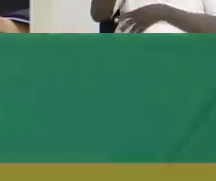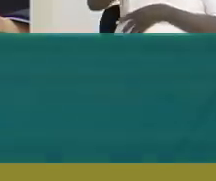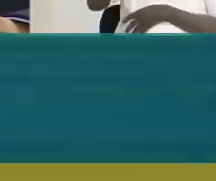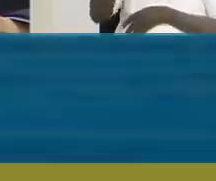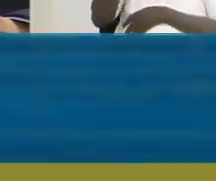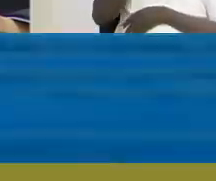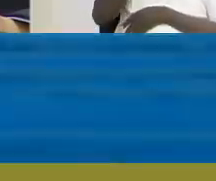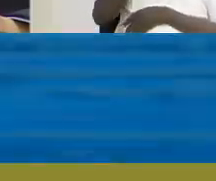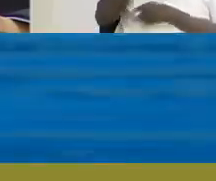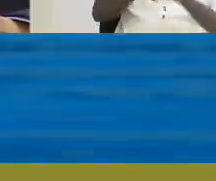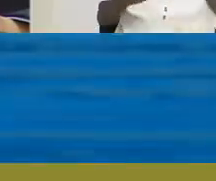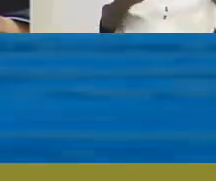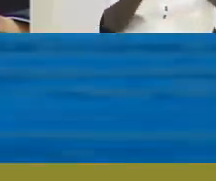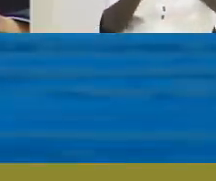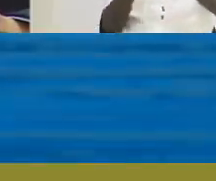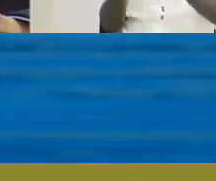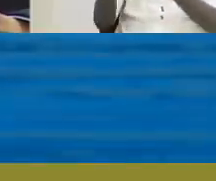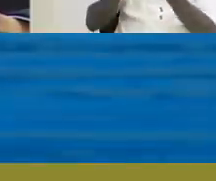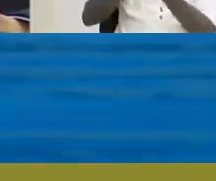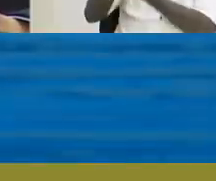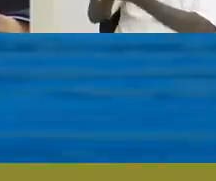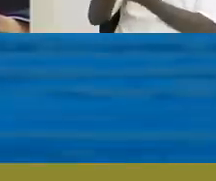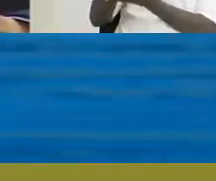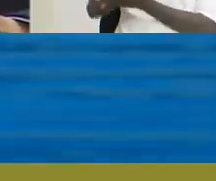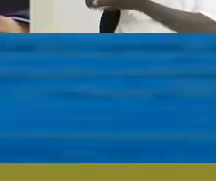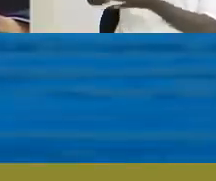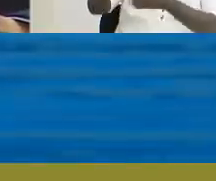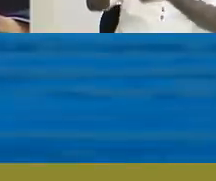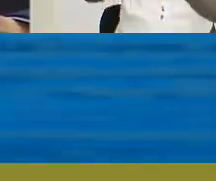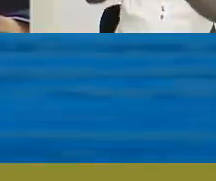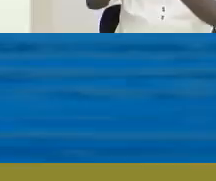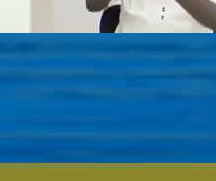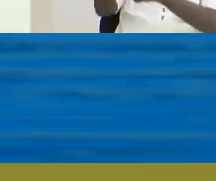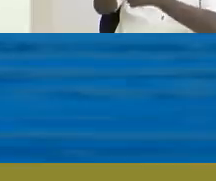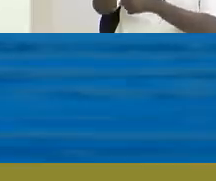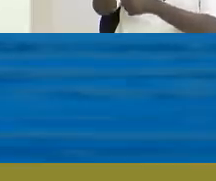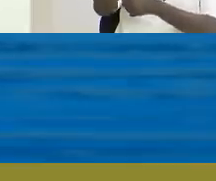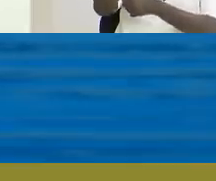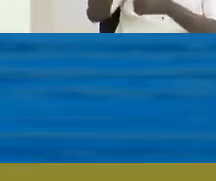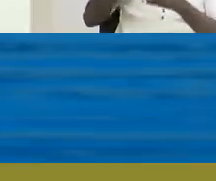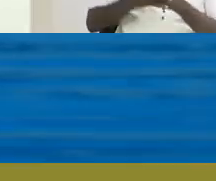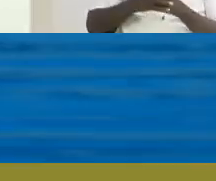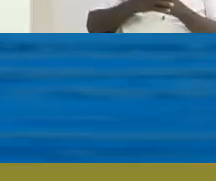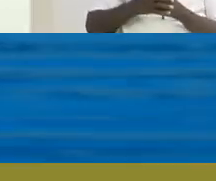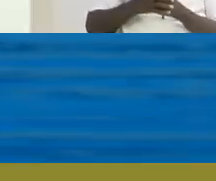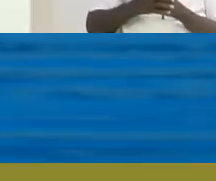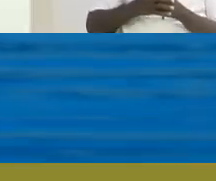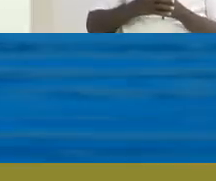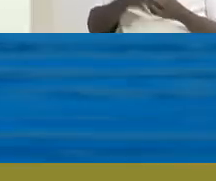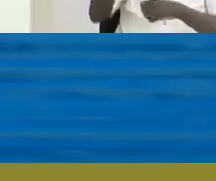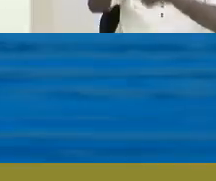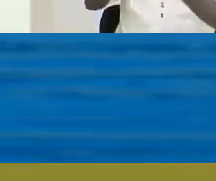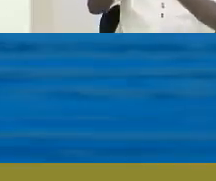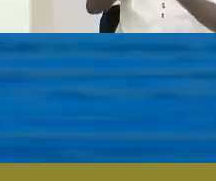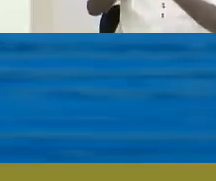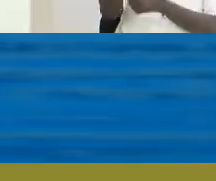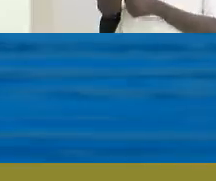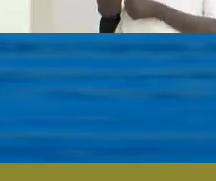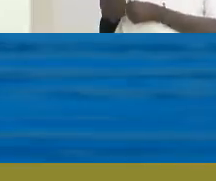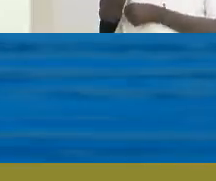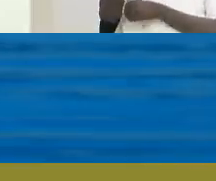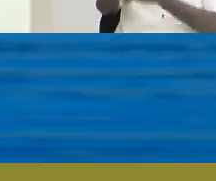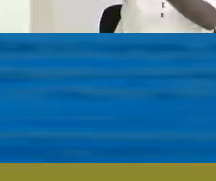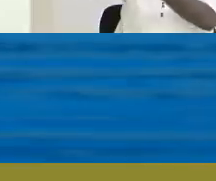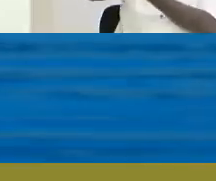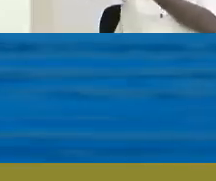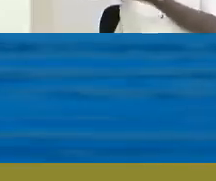the essence of this order. It just doesn't make sense. Well, it made sense if council